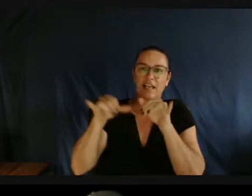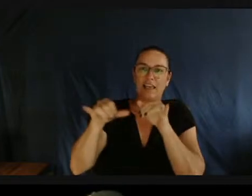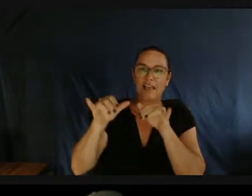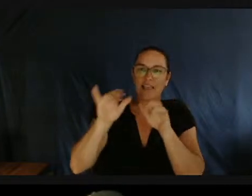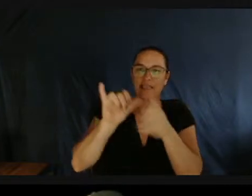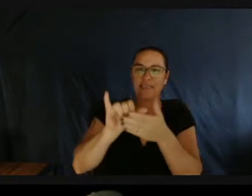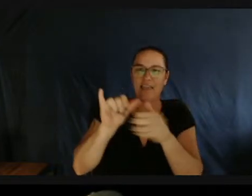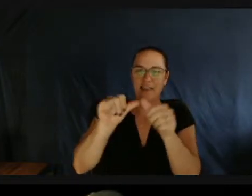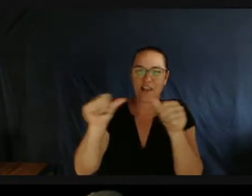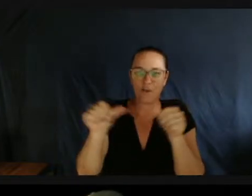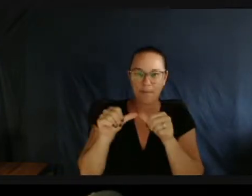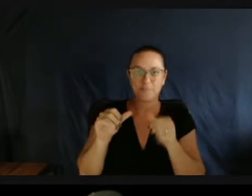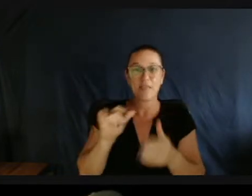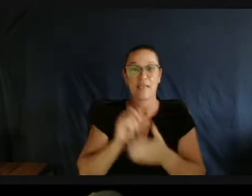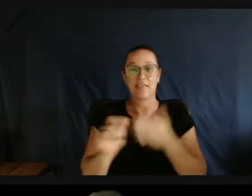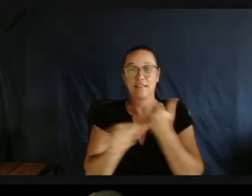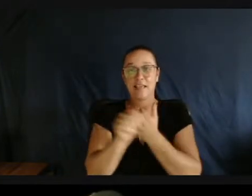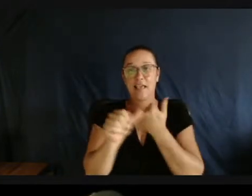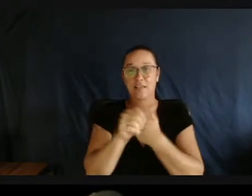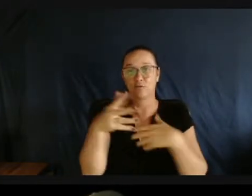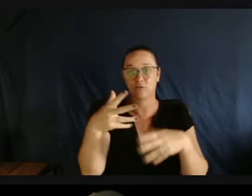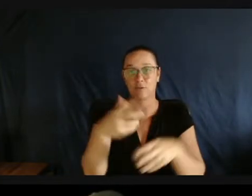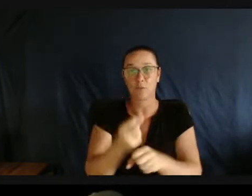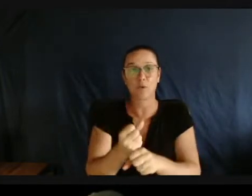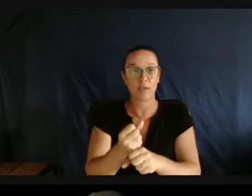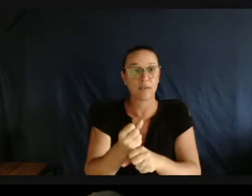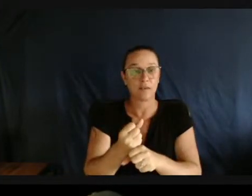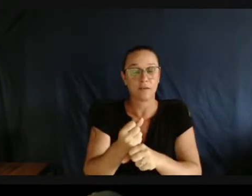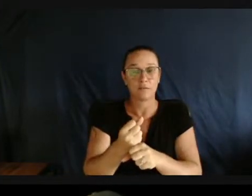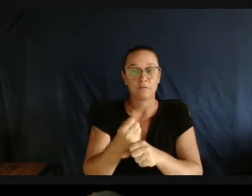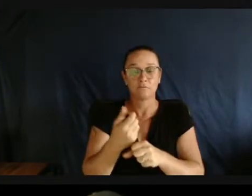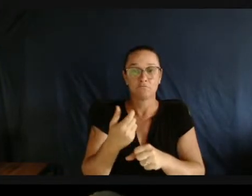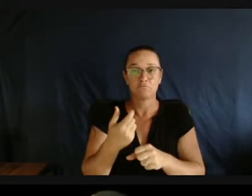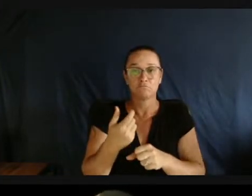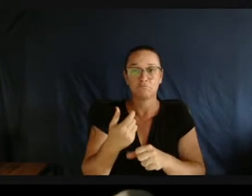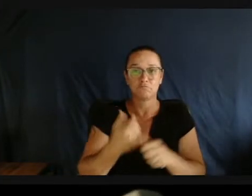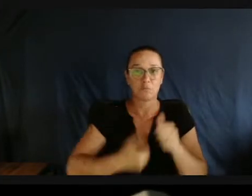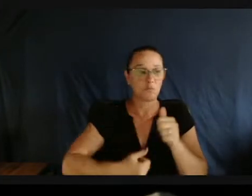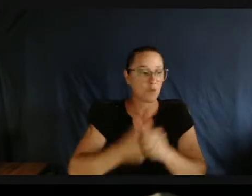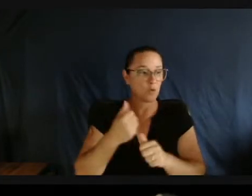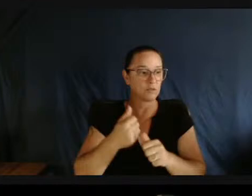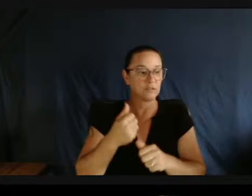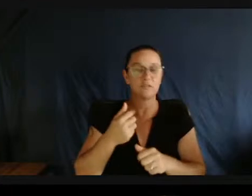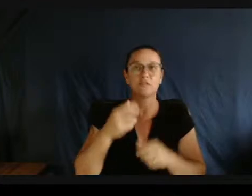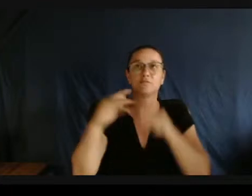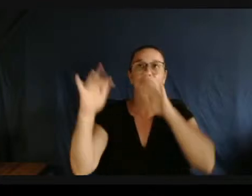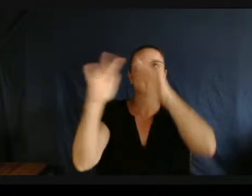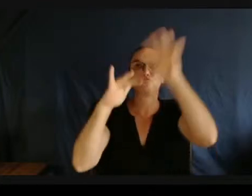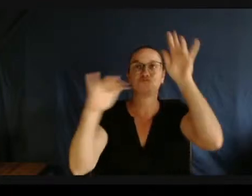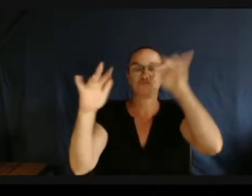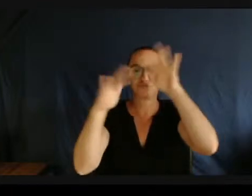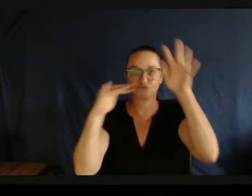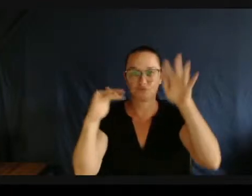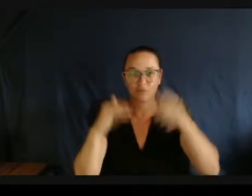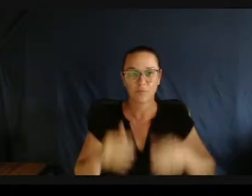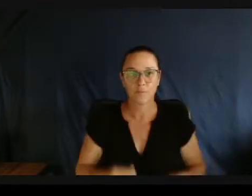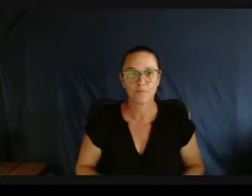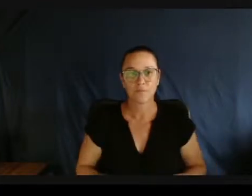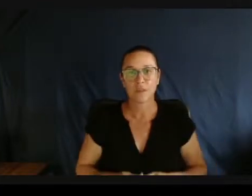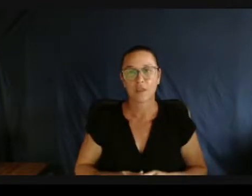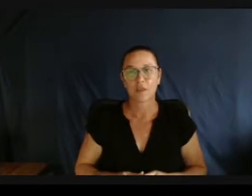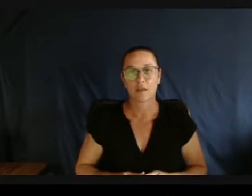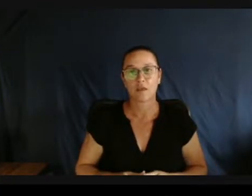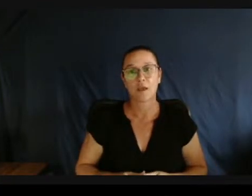And so that's our hazard summary, which is mostly airborne at this point in time. But always lurking there